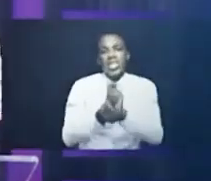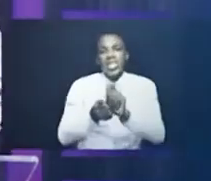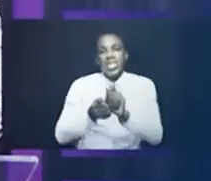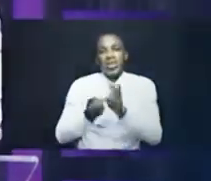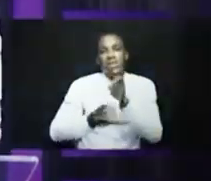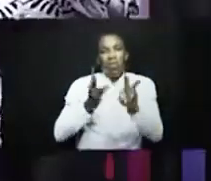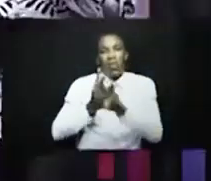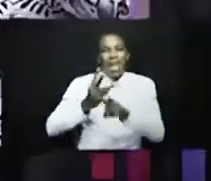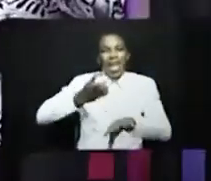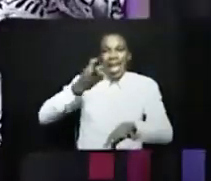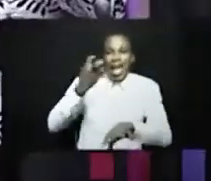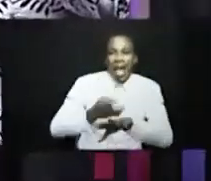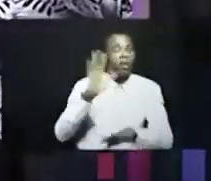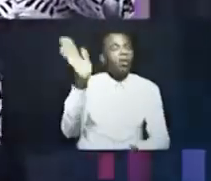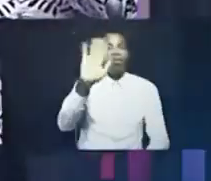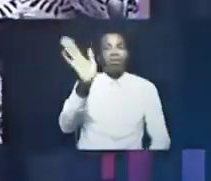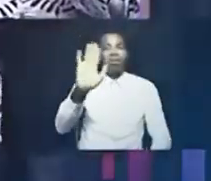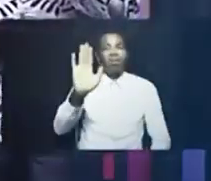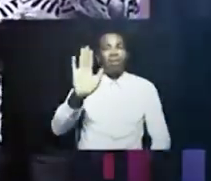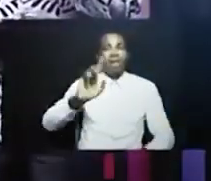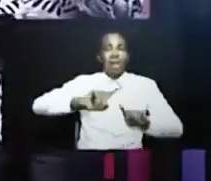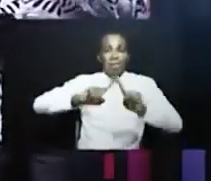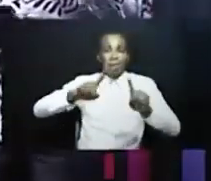but concentrate on the power